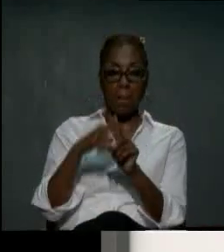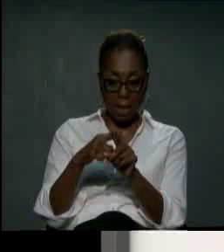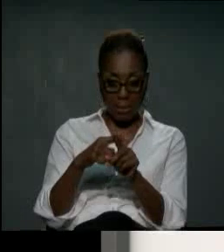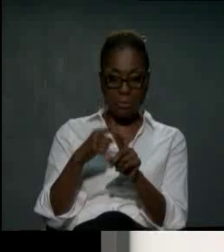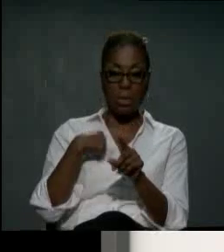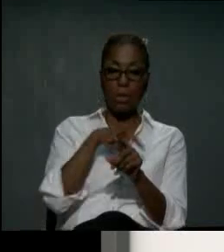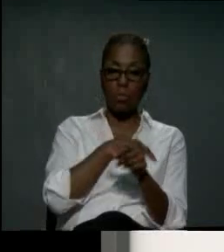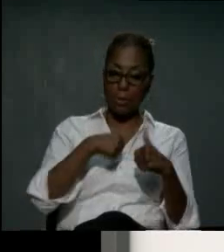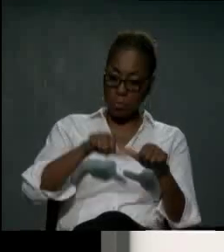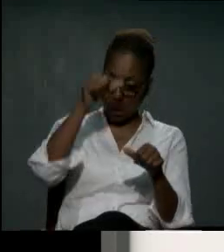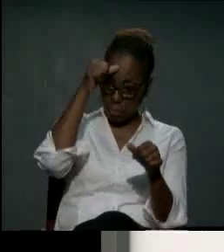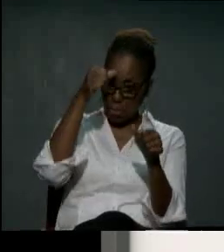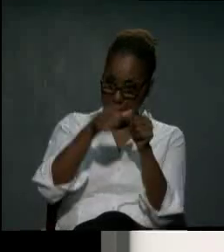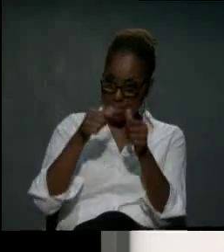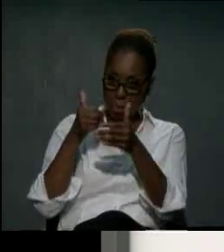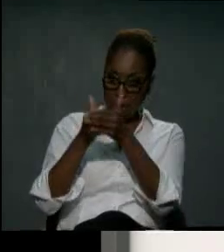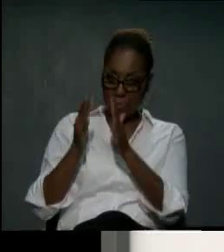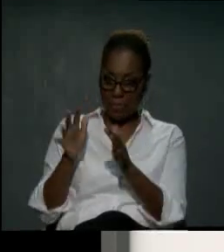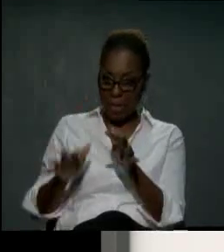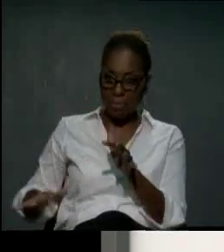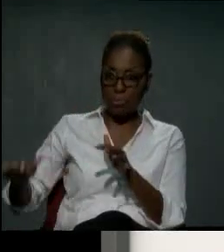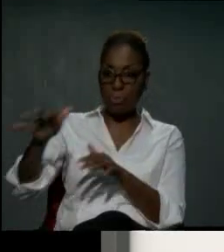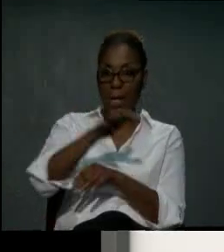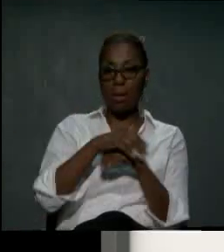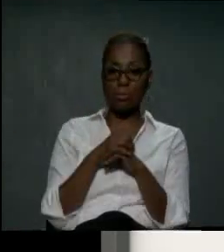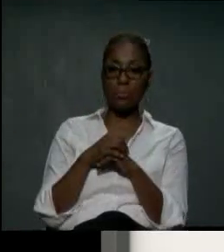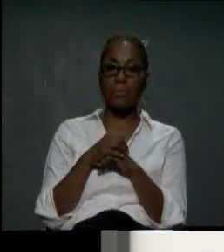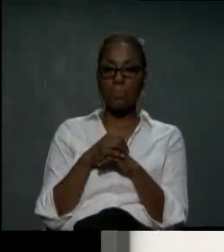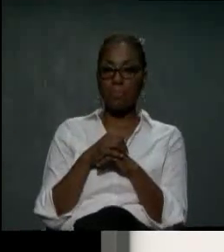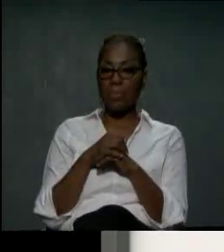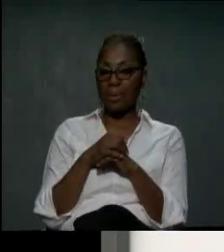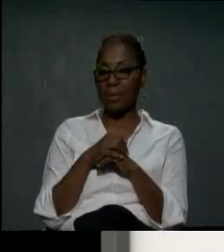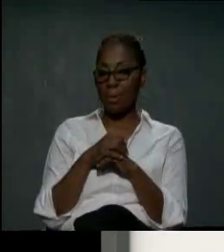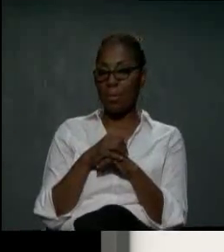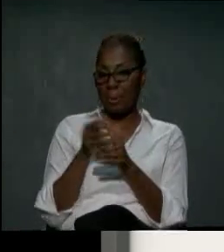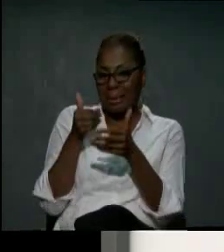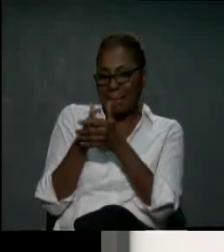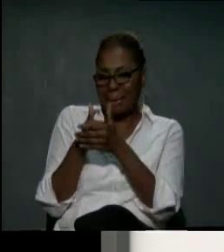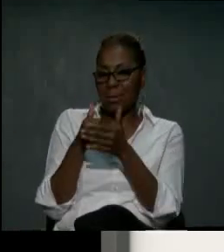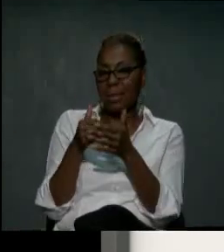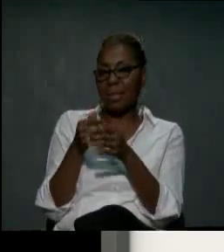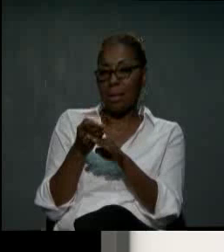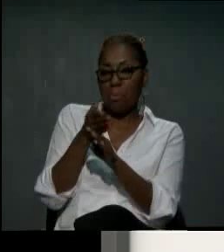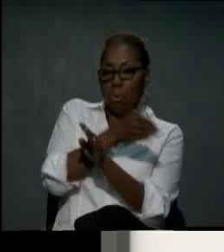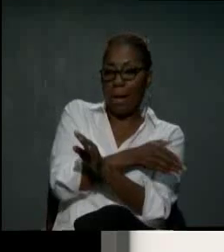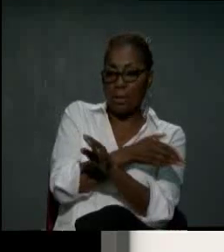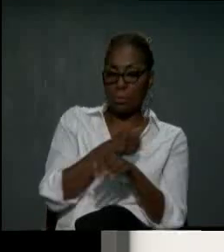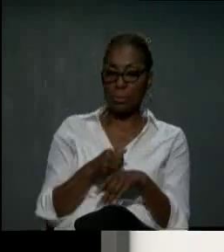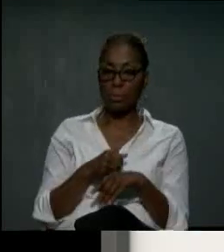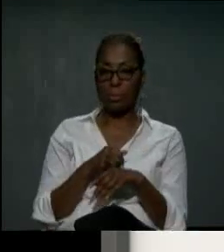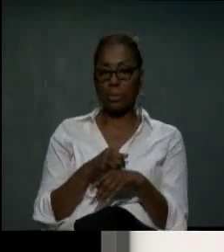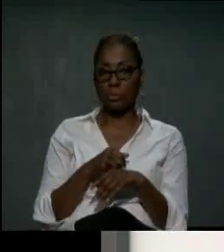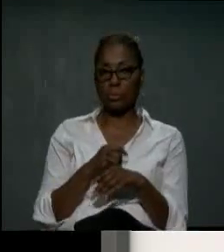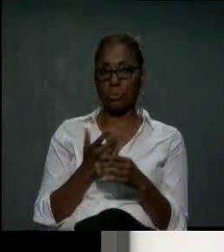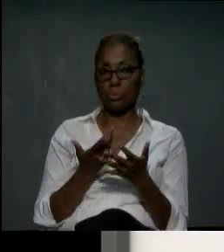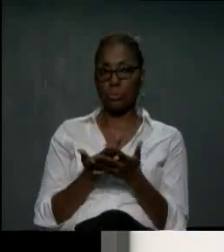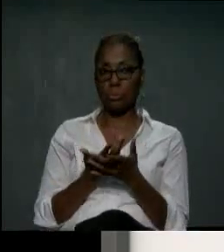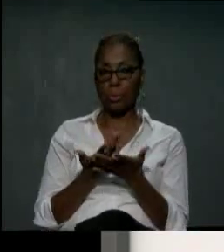very mindful of the neighbors around and her property downstream. And prior to